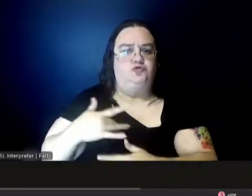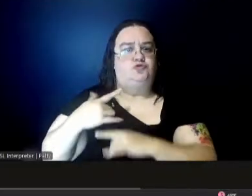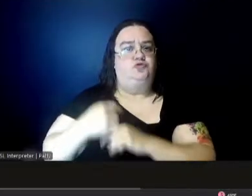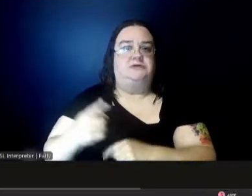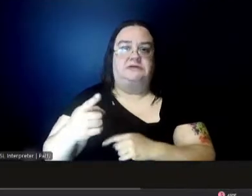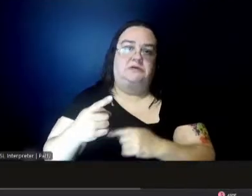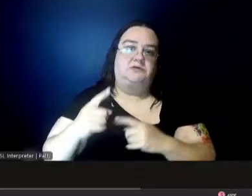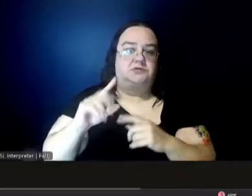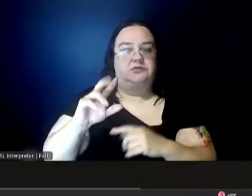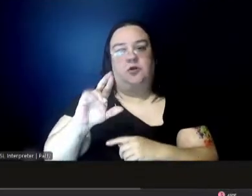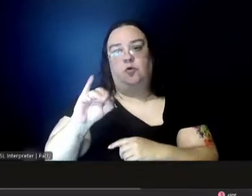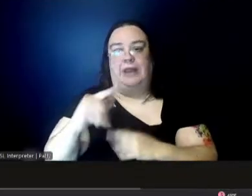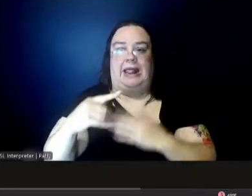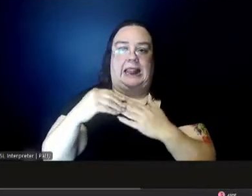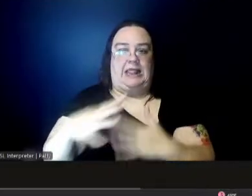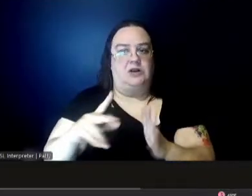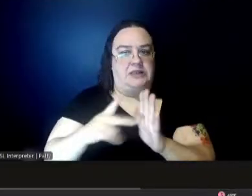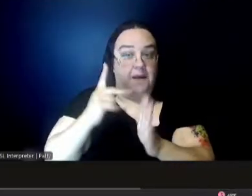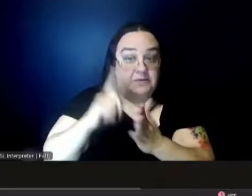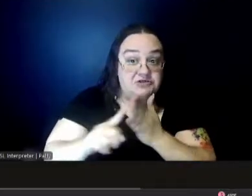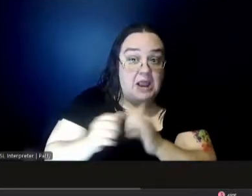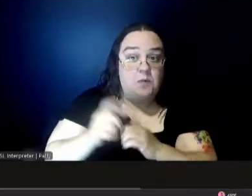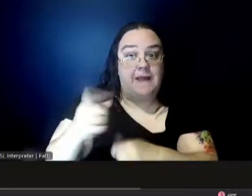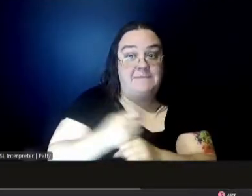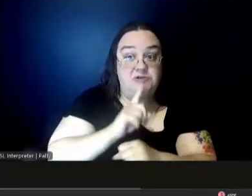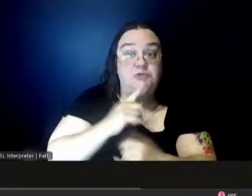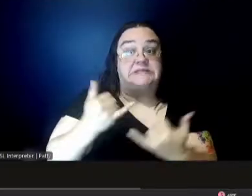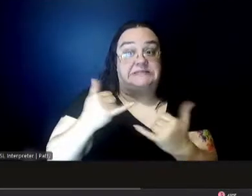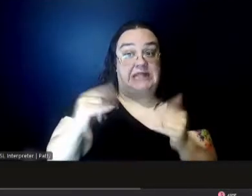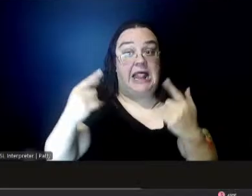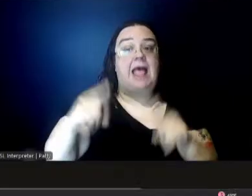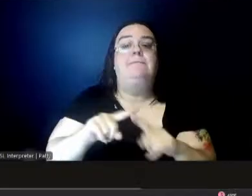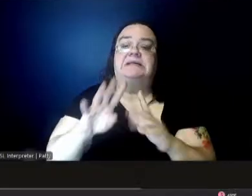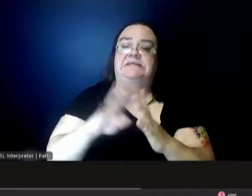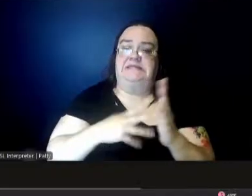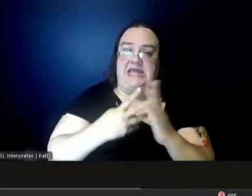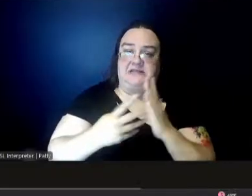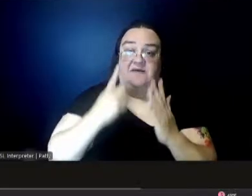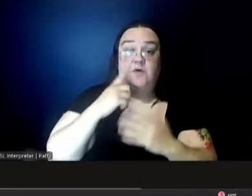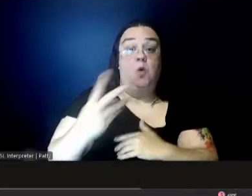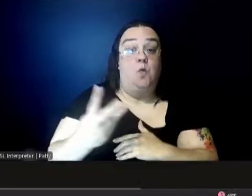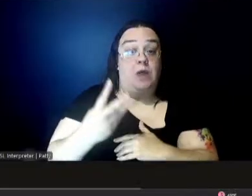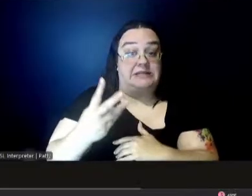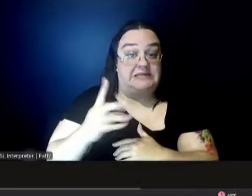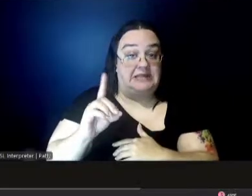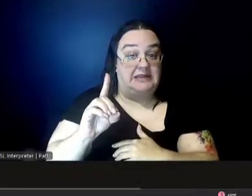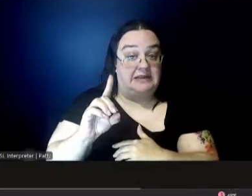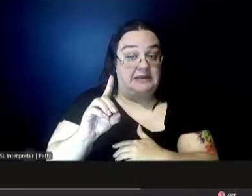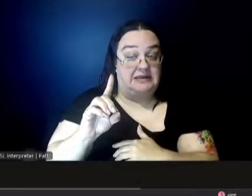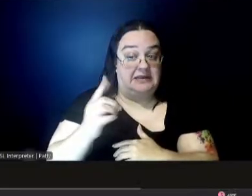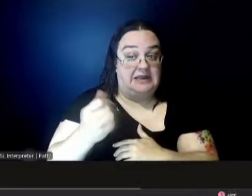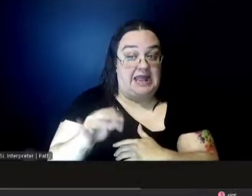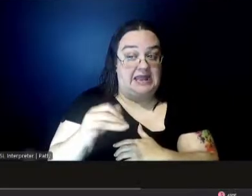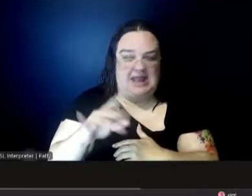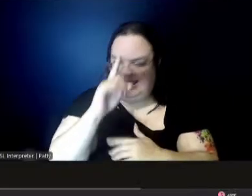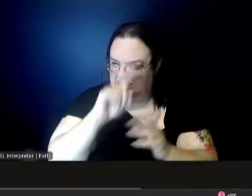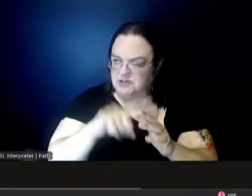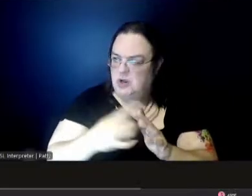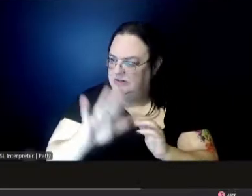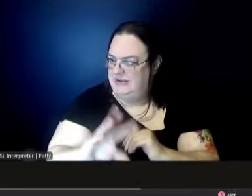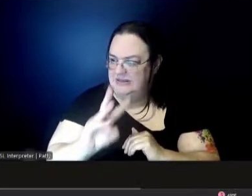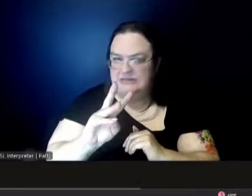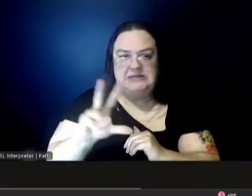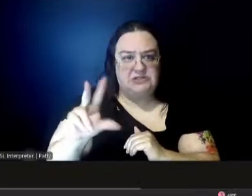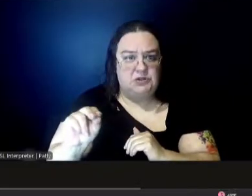so double check with him to make sure it's still happening. But it is scheduled for Wednesday, the 19th. I think it starts about 6:30